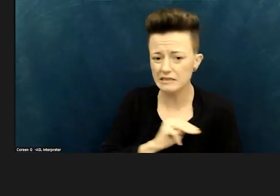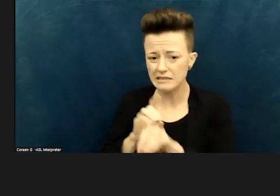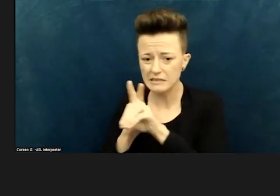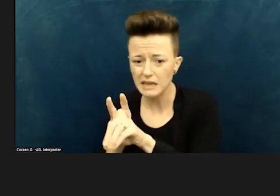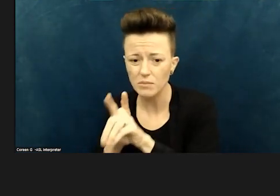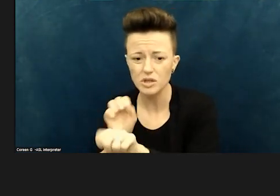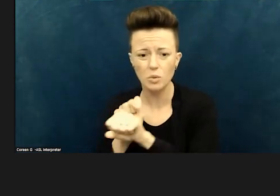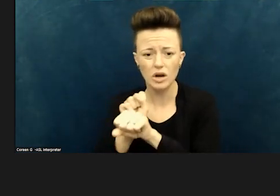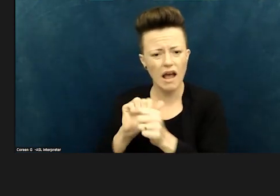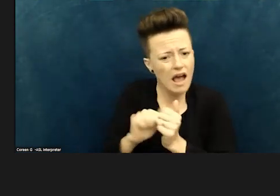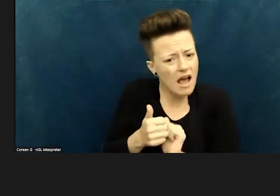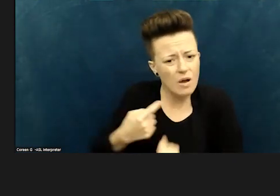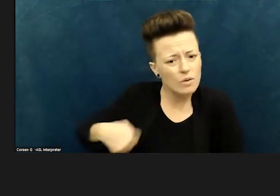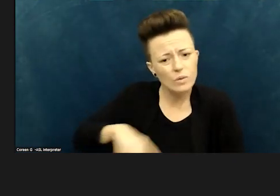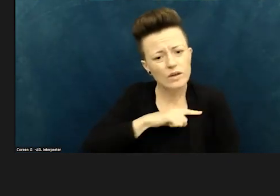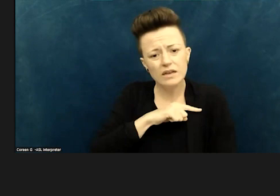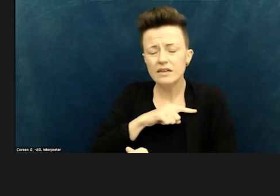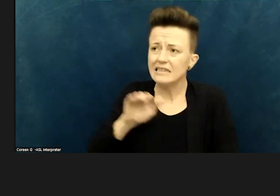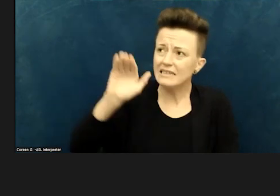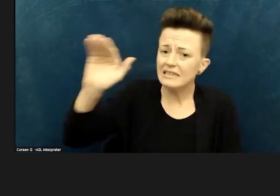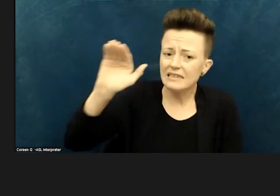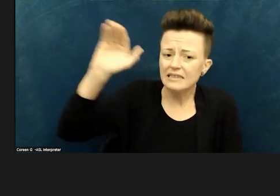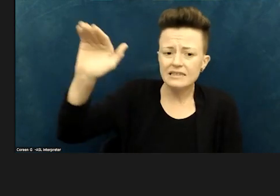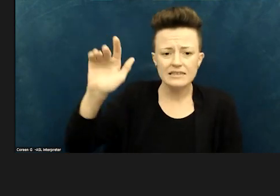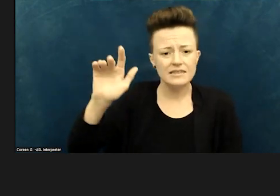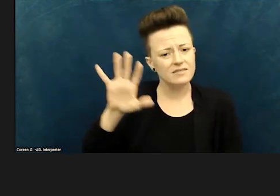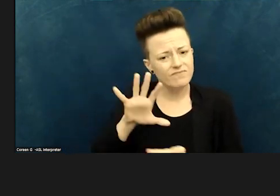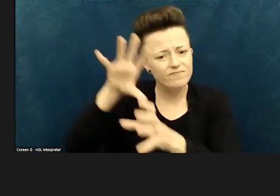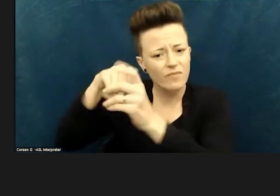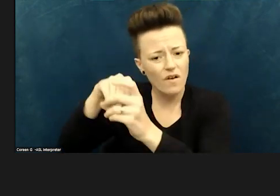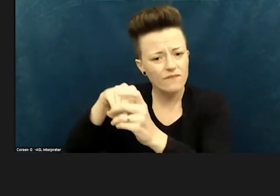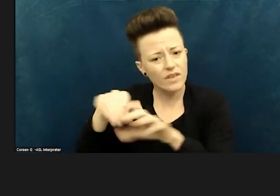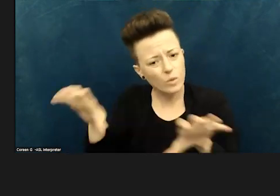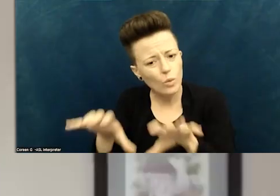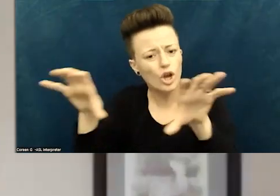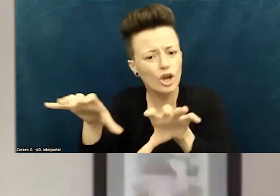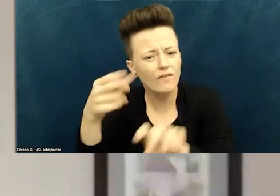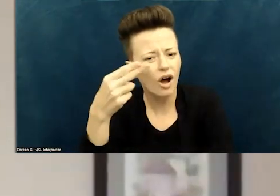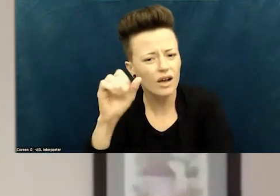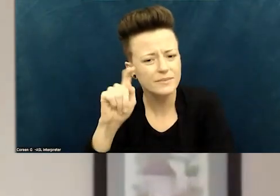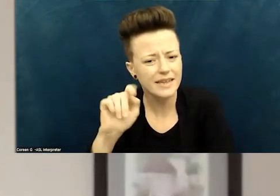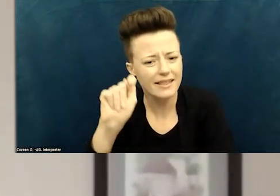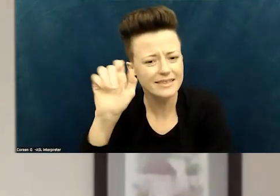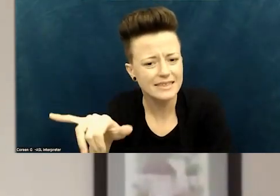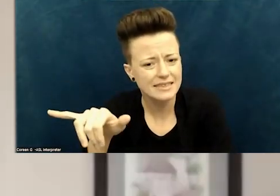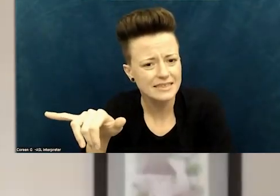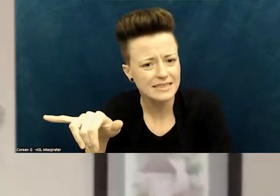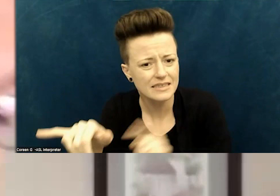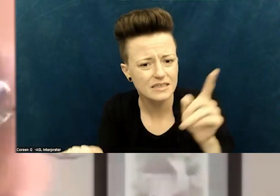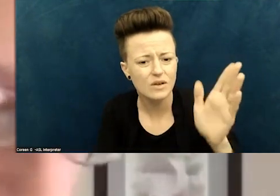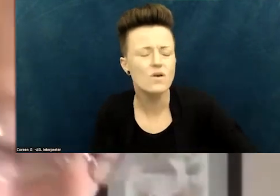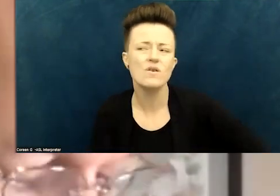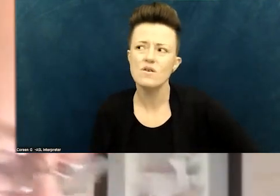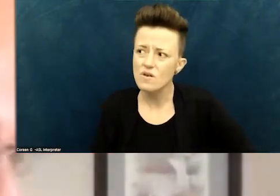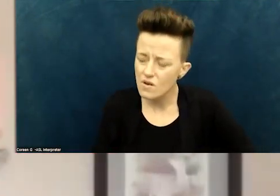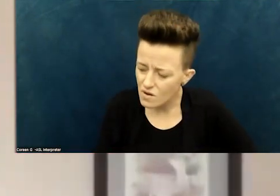do we use to try to encourage that or be a part of that hospitality? Right. No, so the first thing